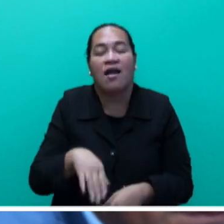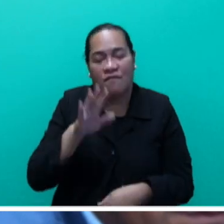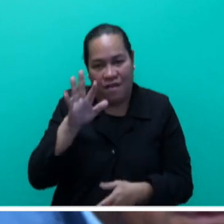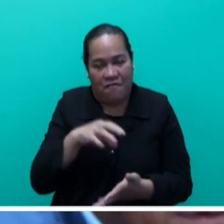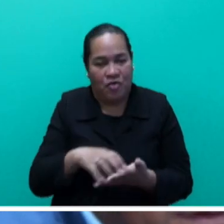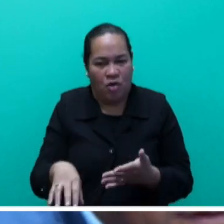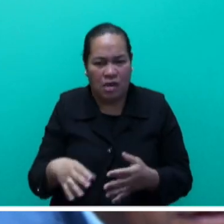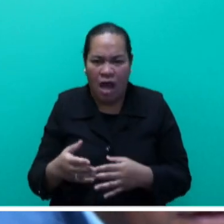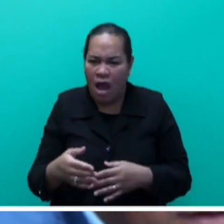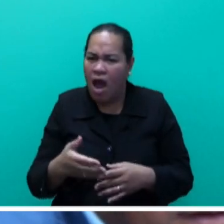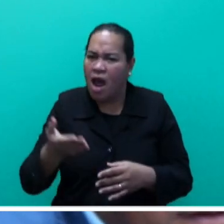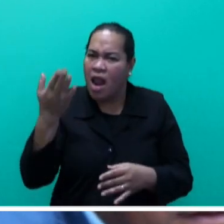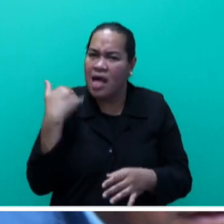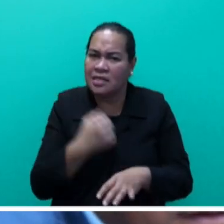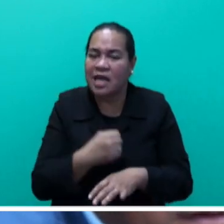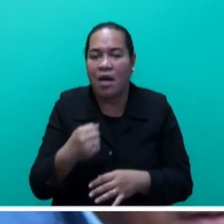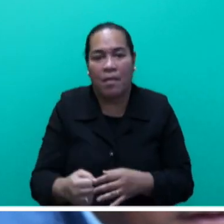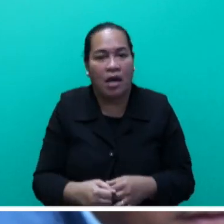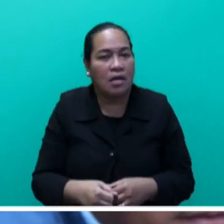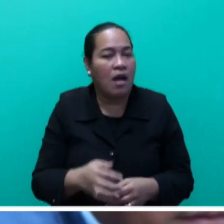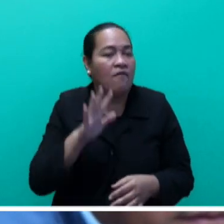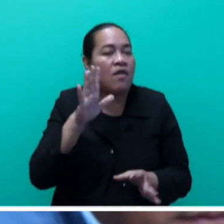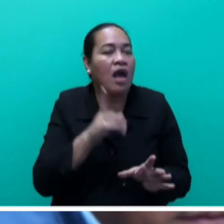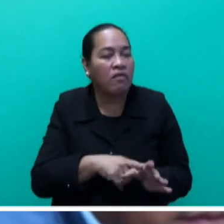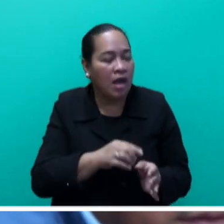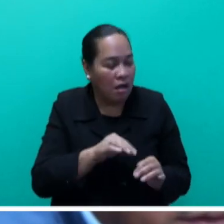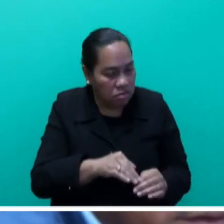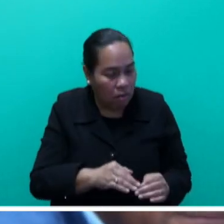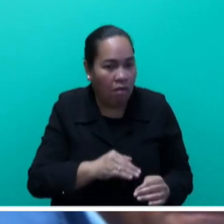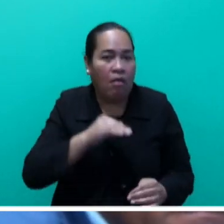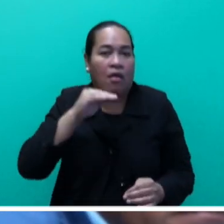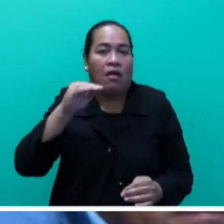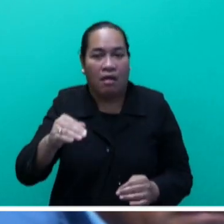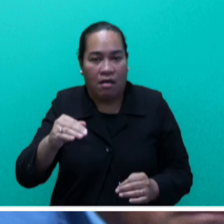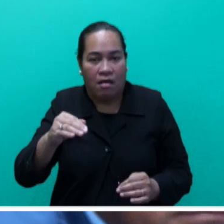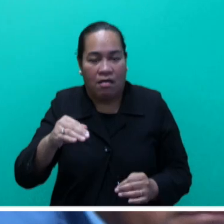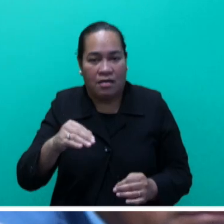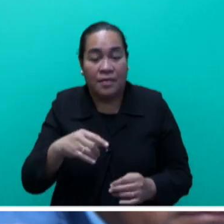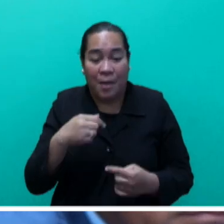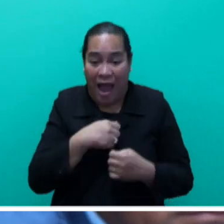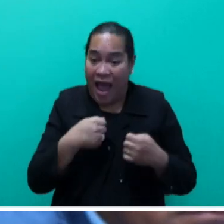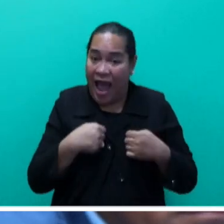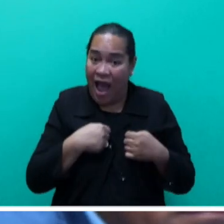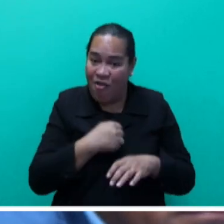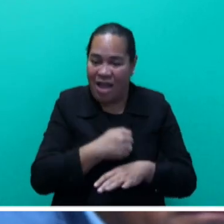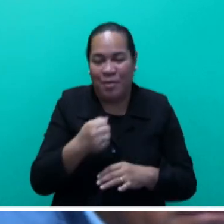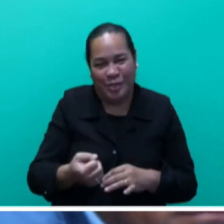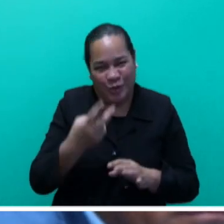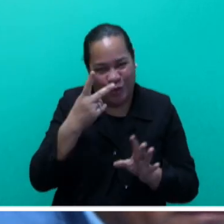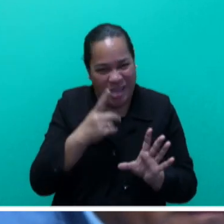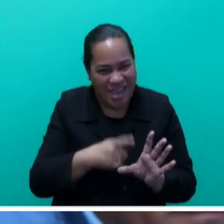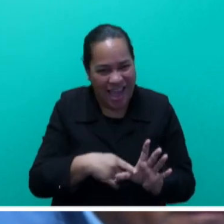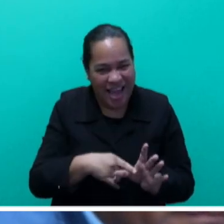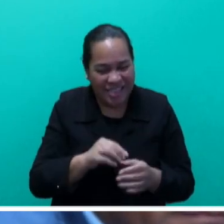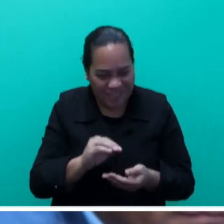years to increase the minimum wage rate from $2.68 to $4. Our government has taken 2 years to increase it